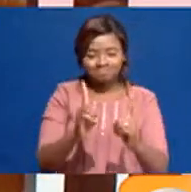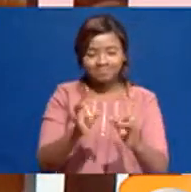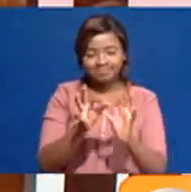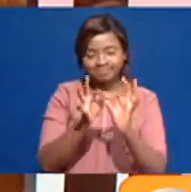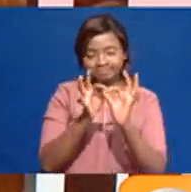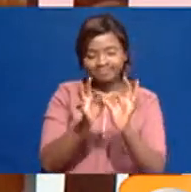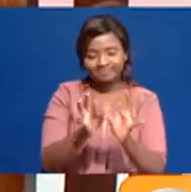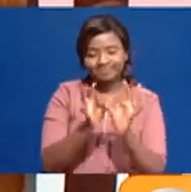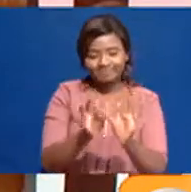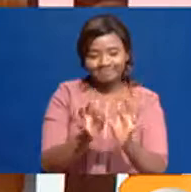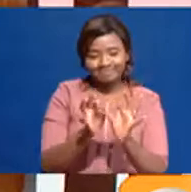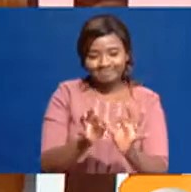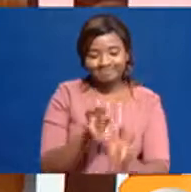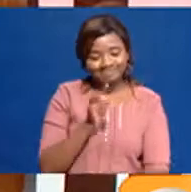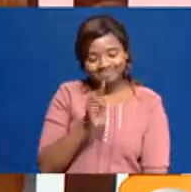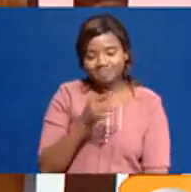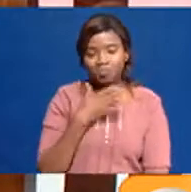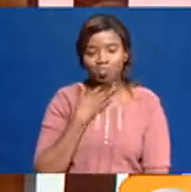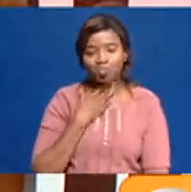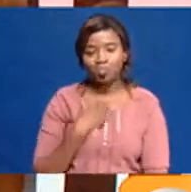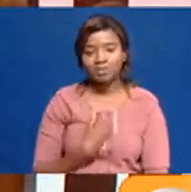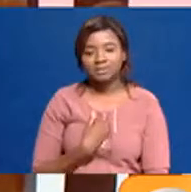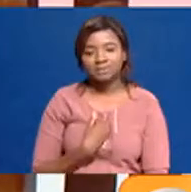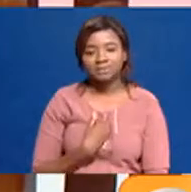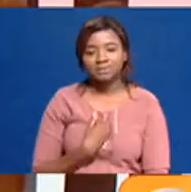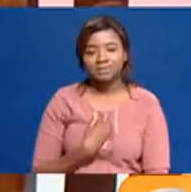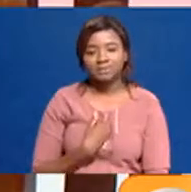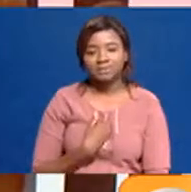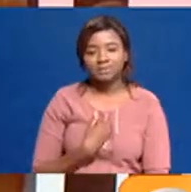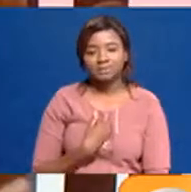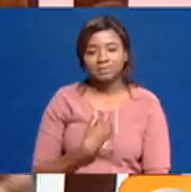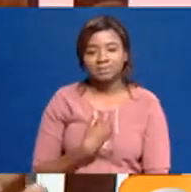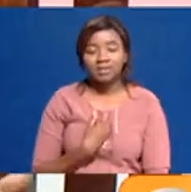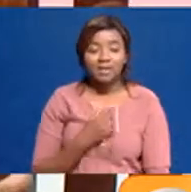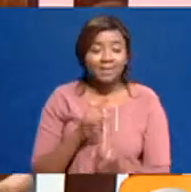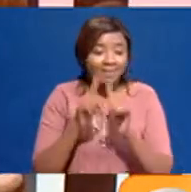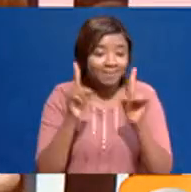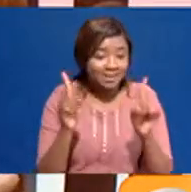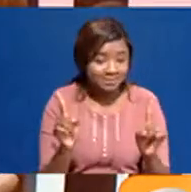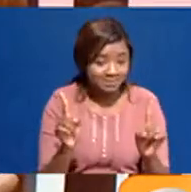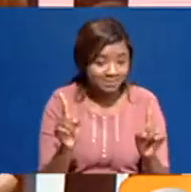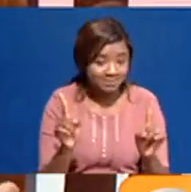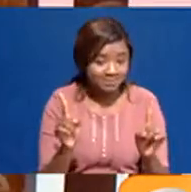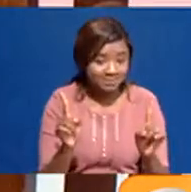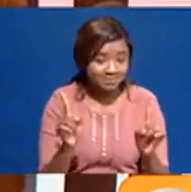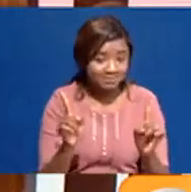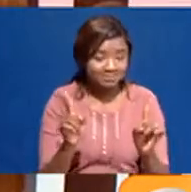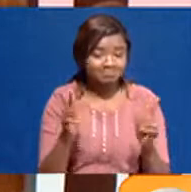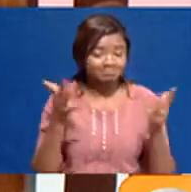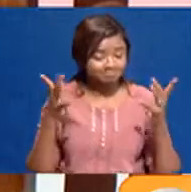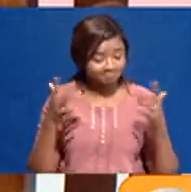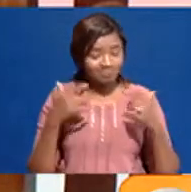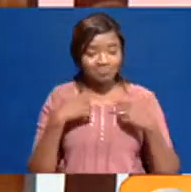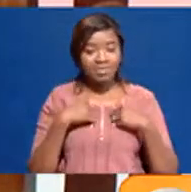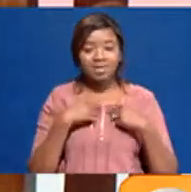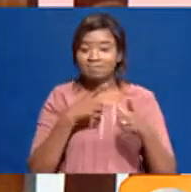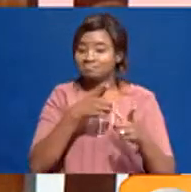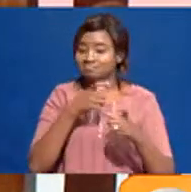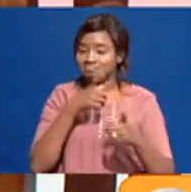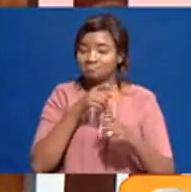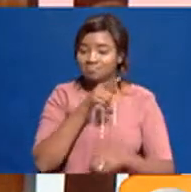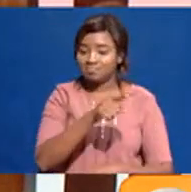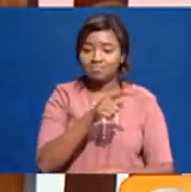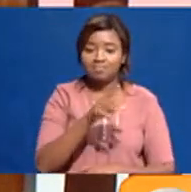seeing? That's what we require now, and we have it. Unfortunately, I must blame the clergy to a certain